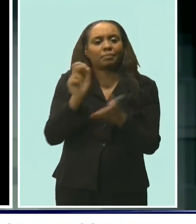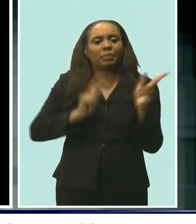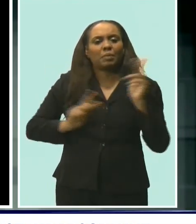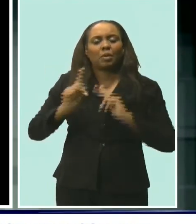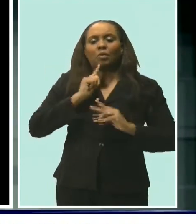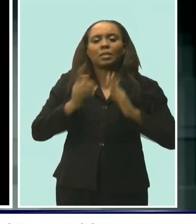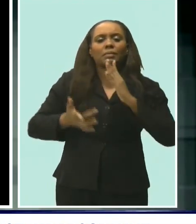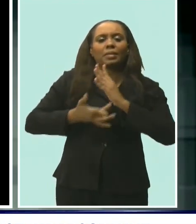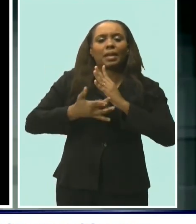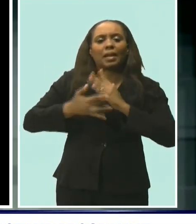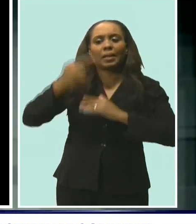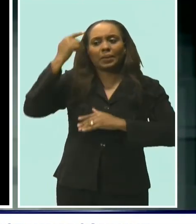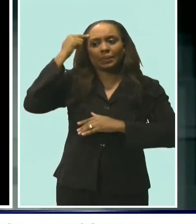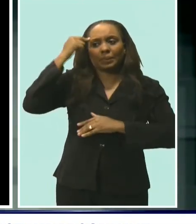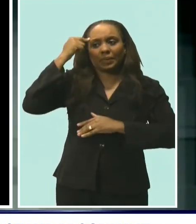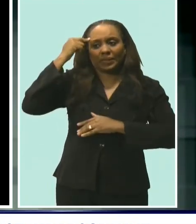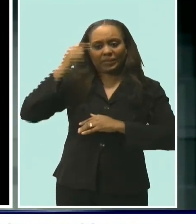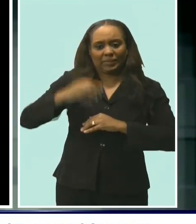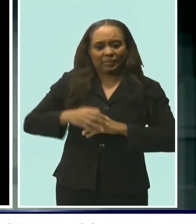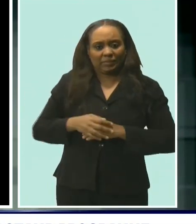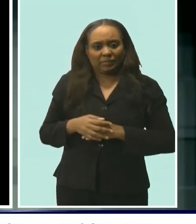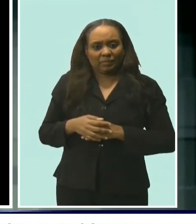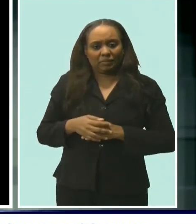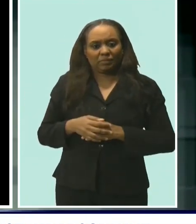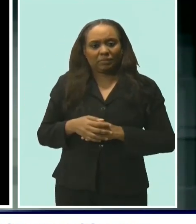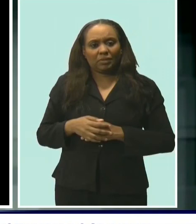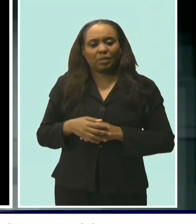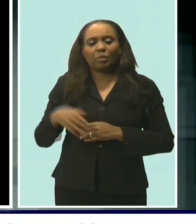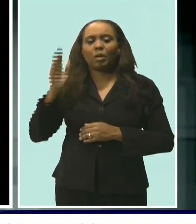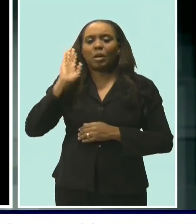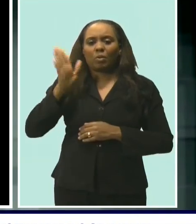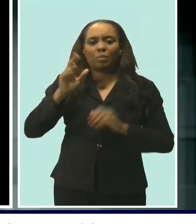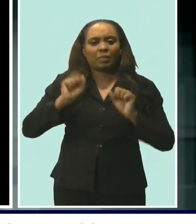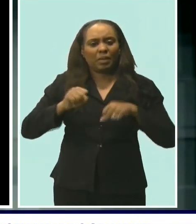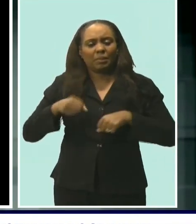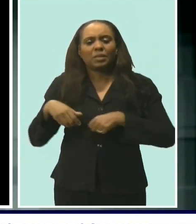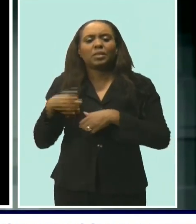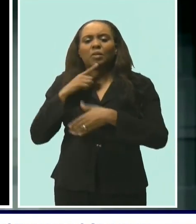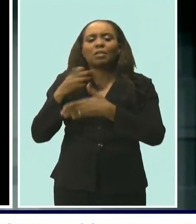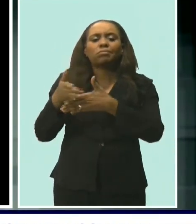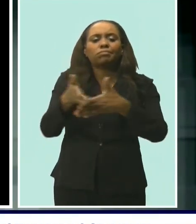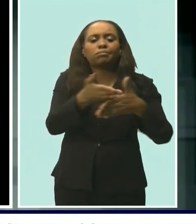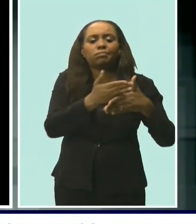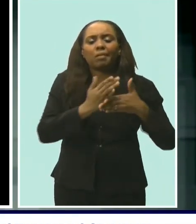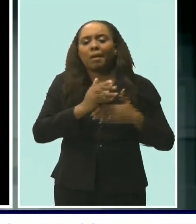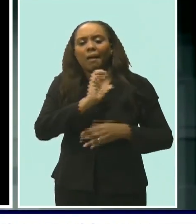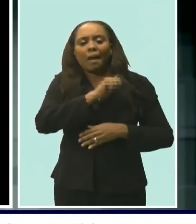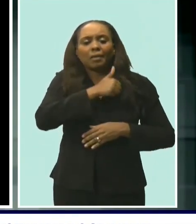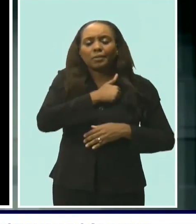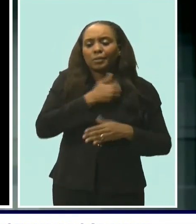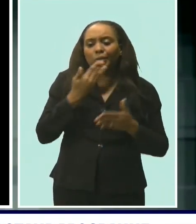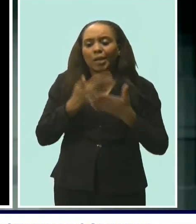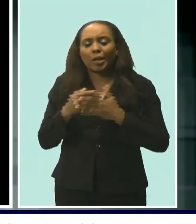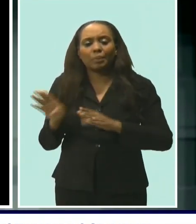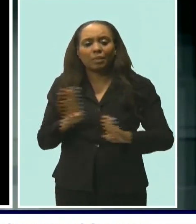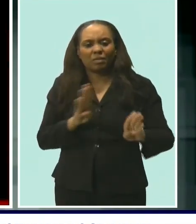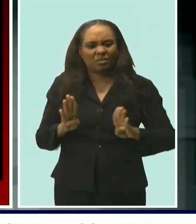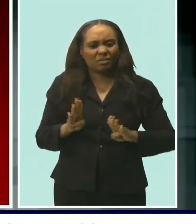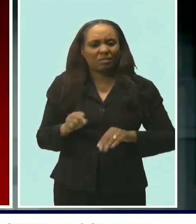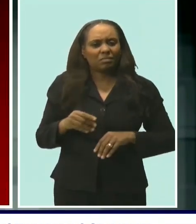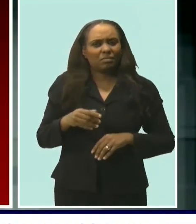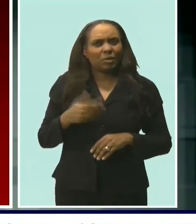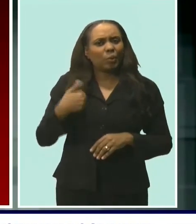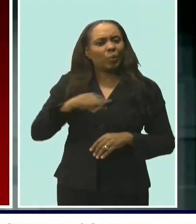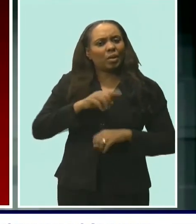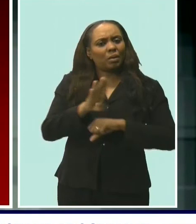into the country at the same time. So there will be a spillover effect in terms of the mesh of attitudes and behaviors, but Barbadians are generally a